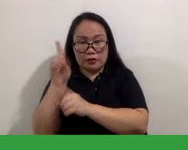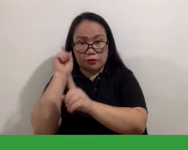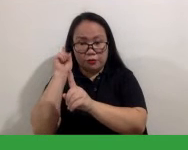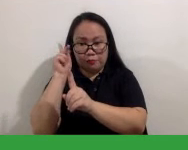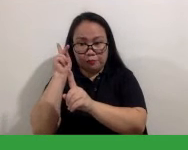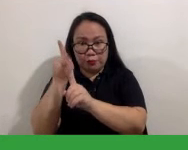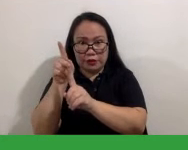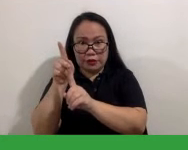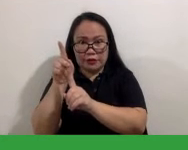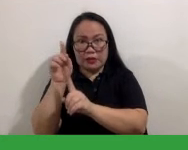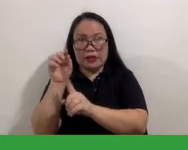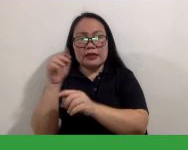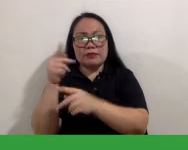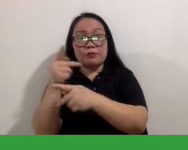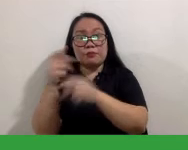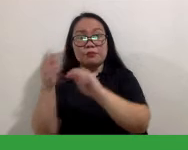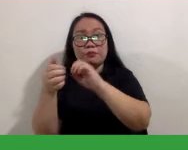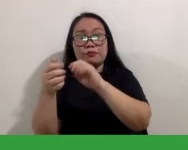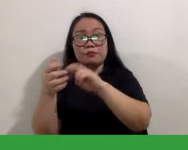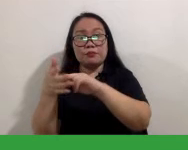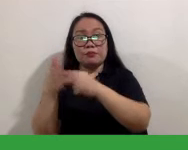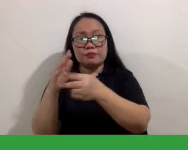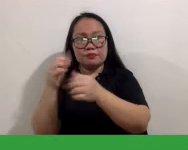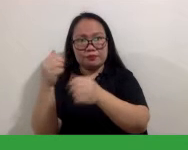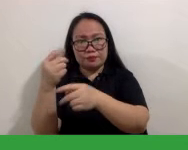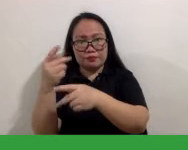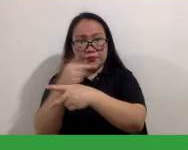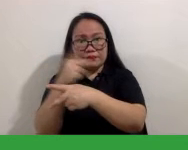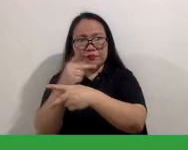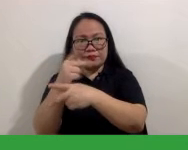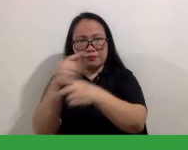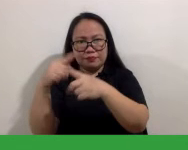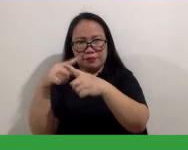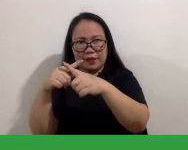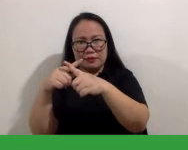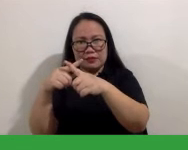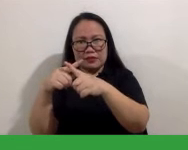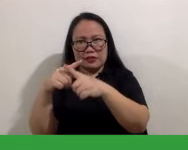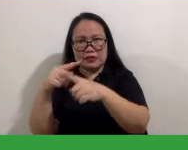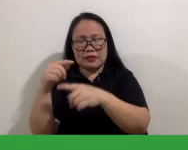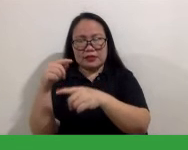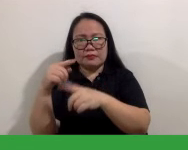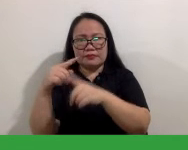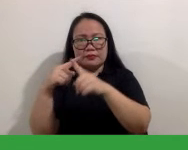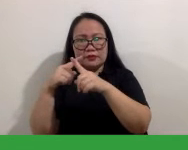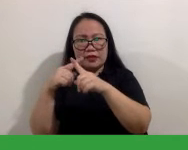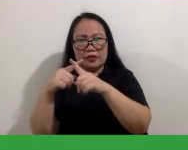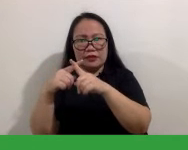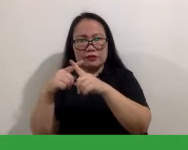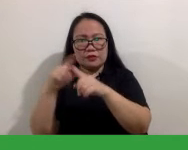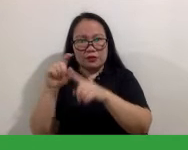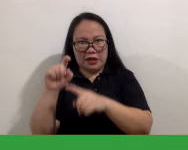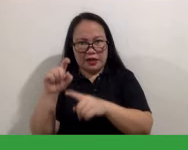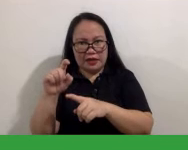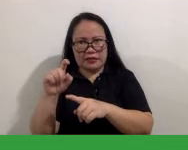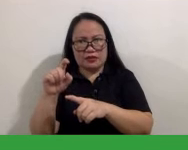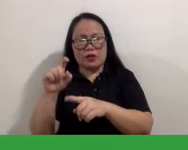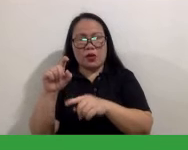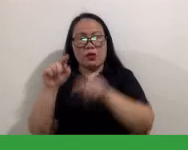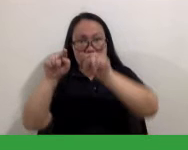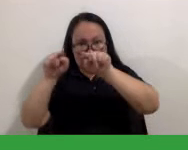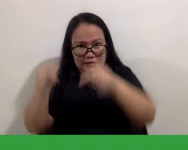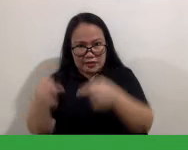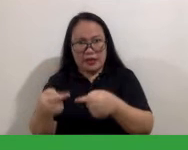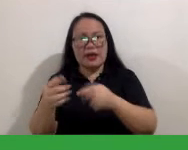that operator, multiplication symbol, parenthesis, so kahit ano pang symbol yan. Basta nag-multiply tayo ng